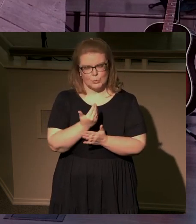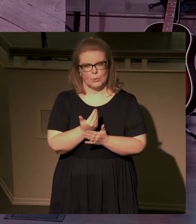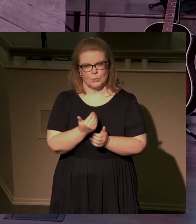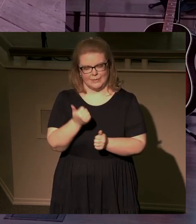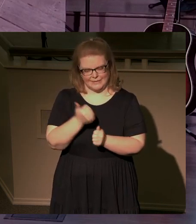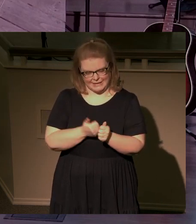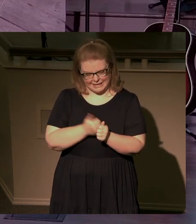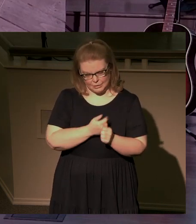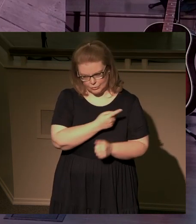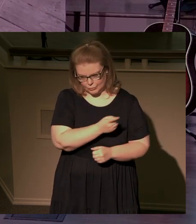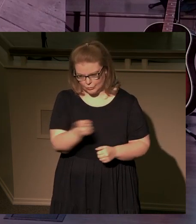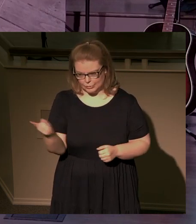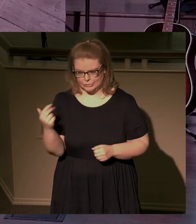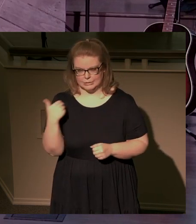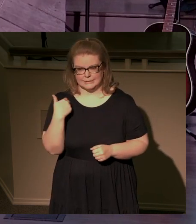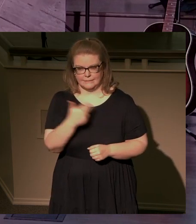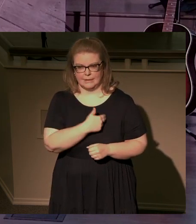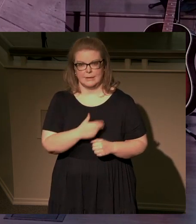of us.